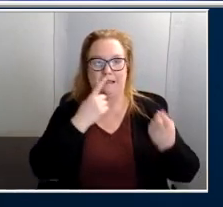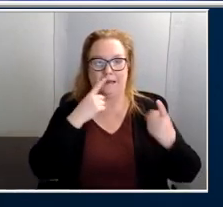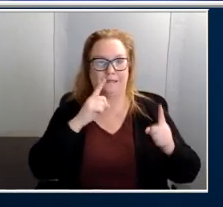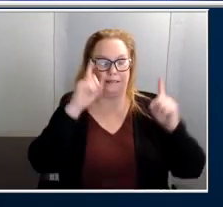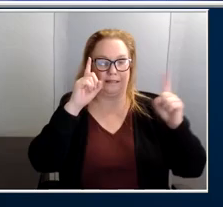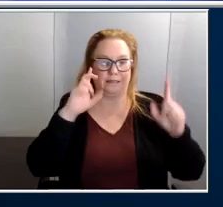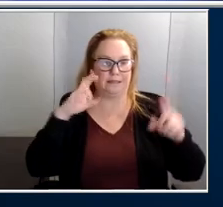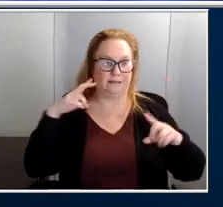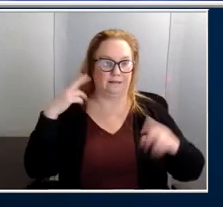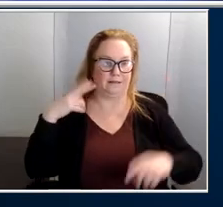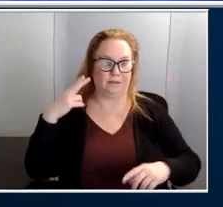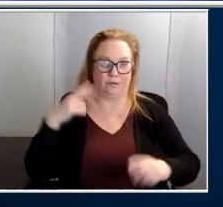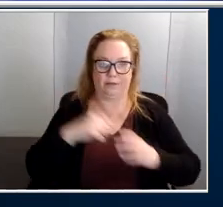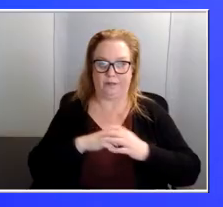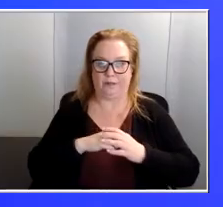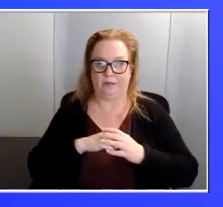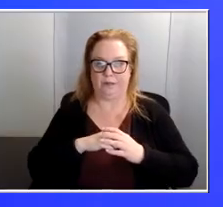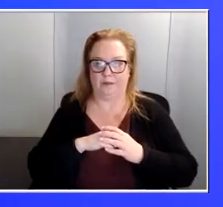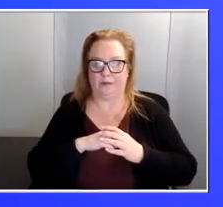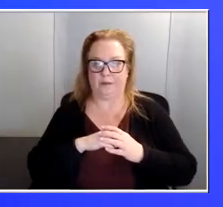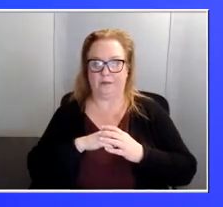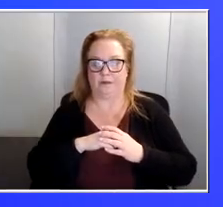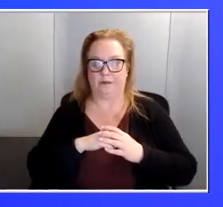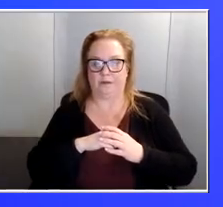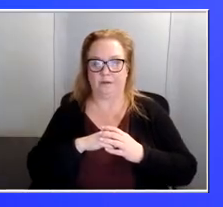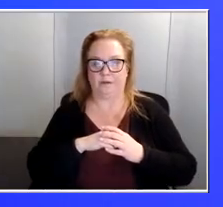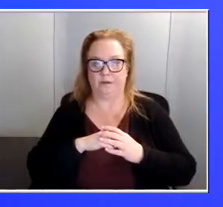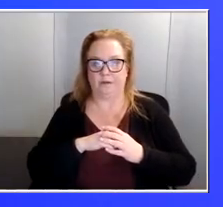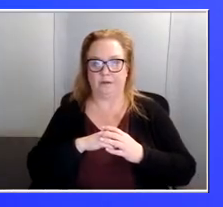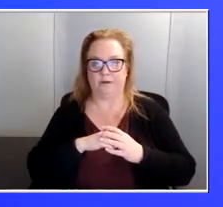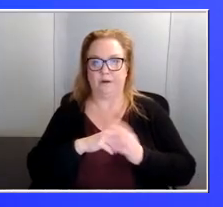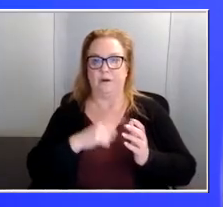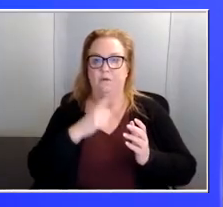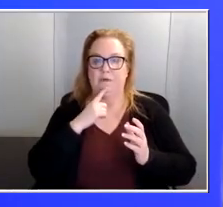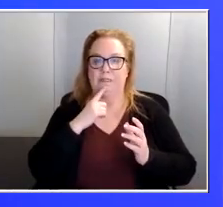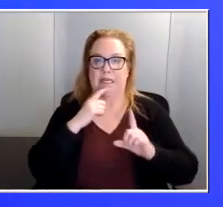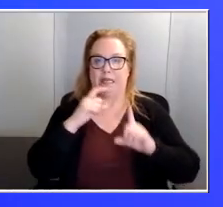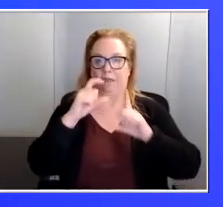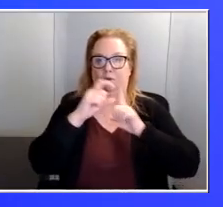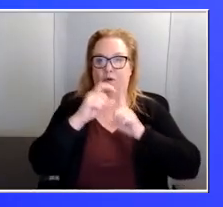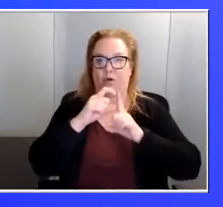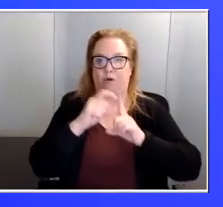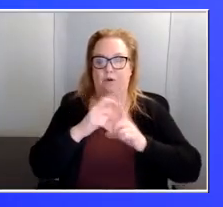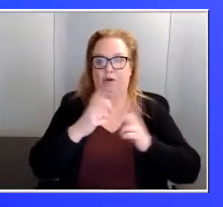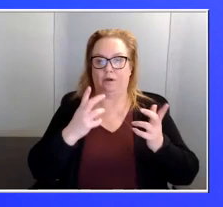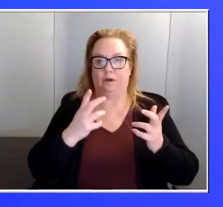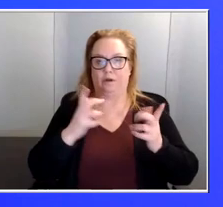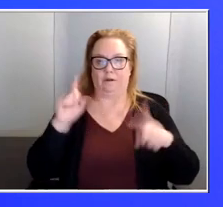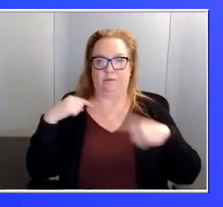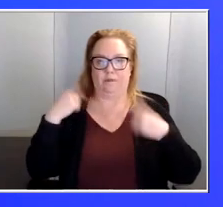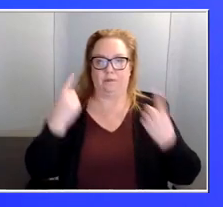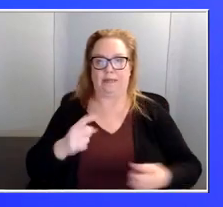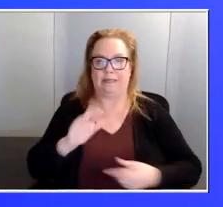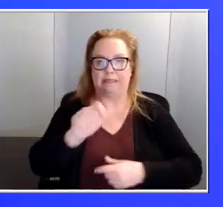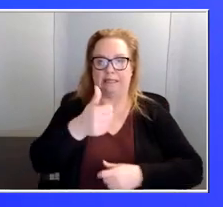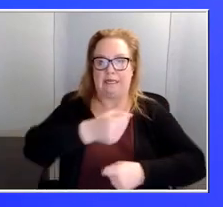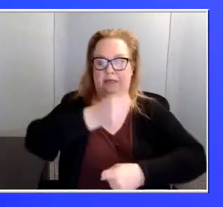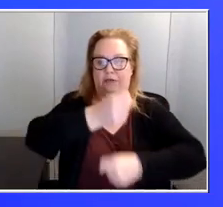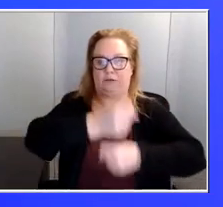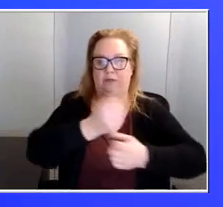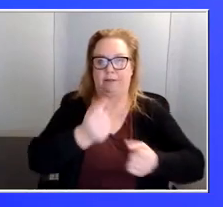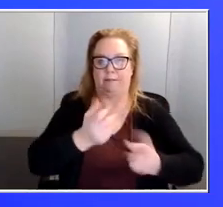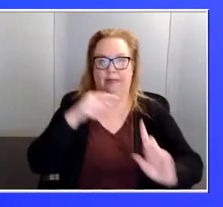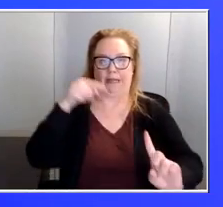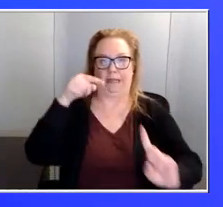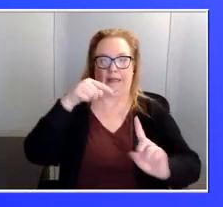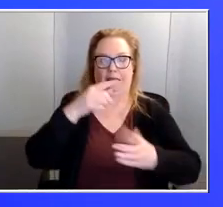historically. Correct. I mean, we'll say this word. I mean, there have been, like, for the past 10 years, many targeted therapy